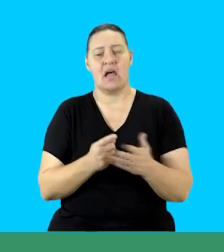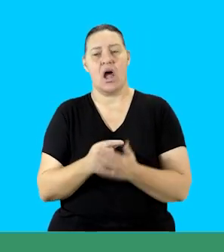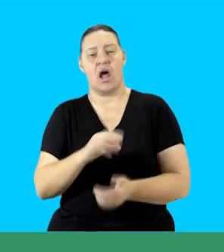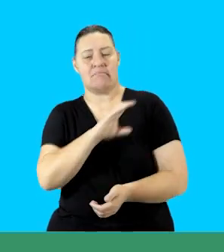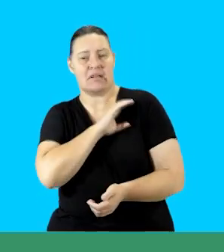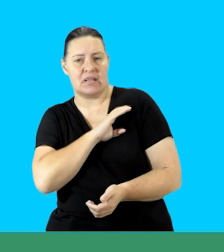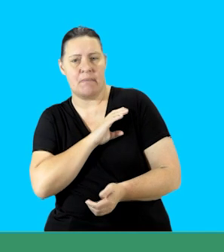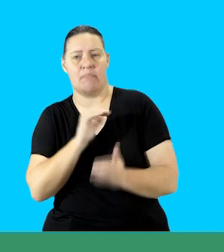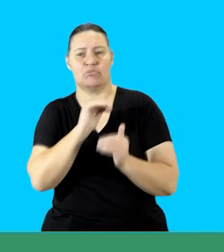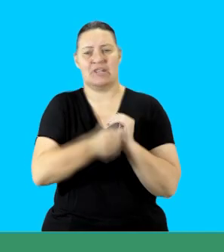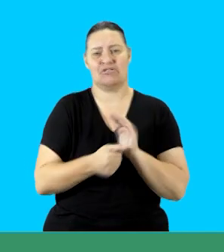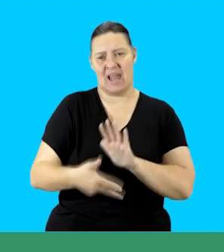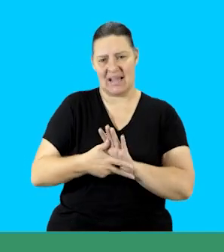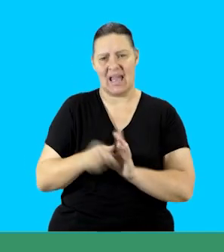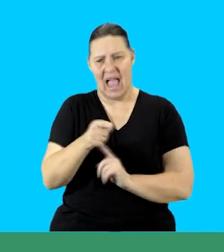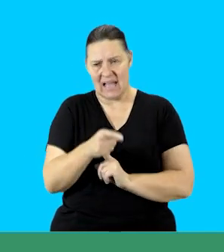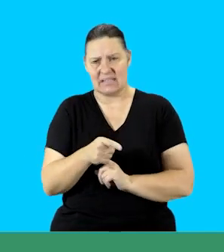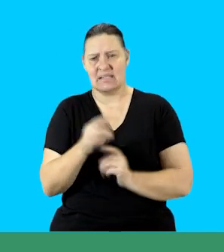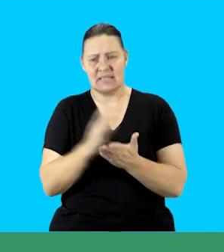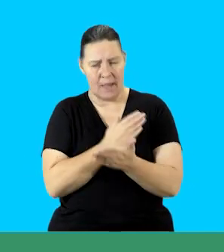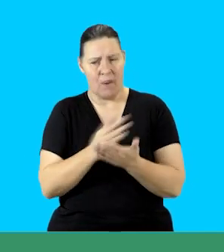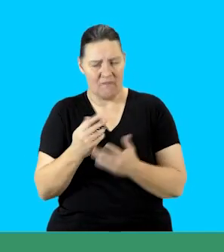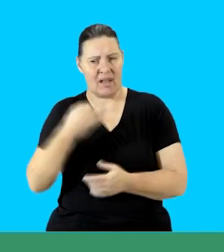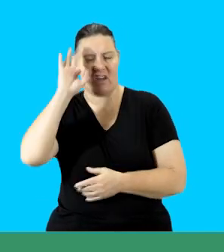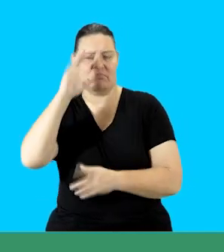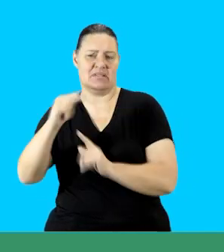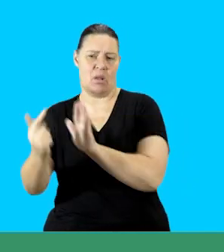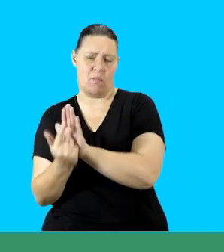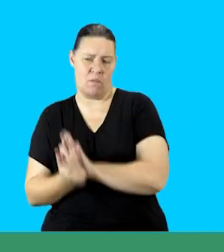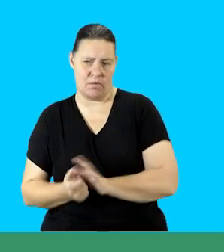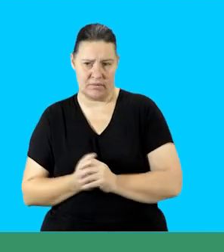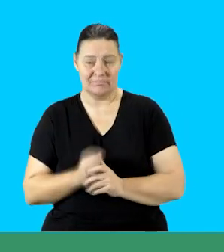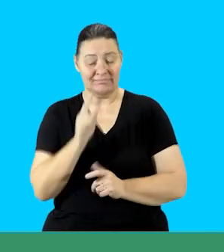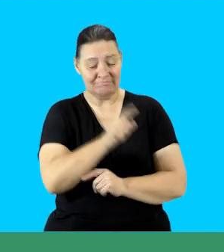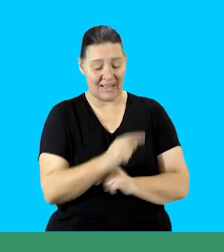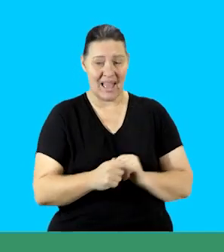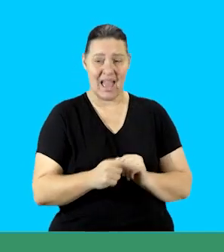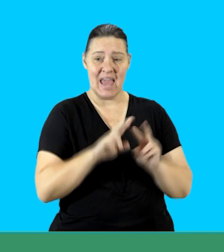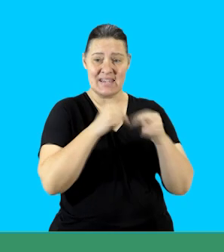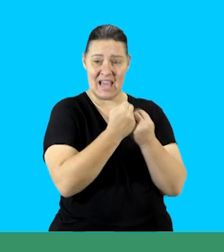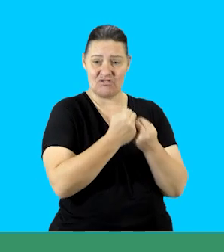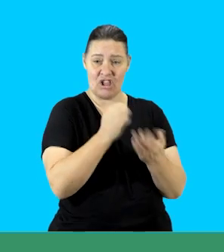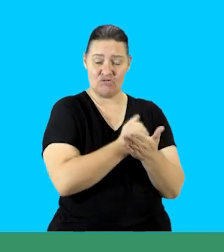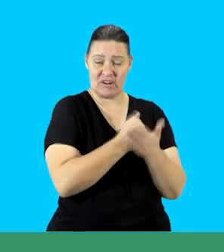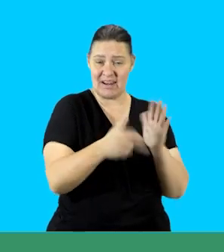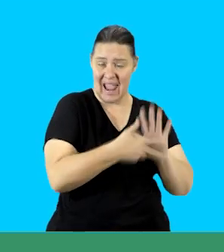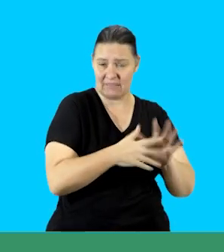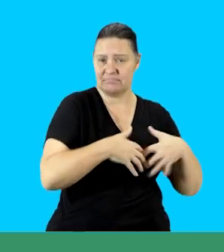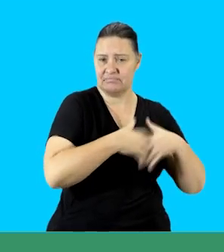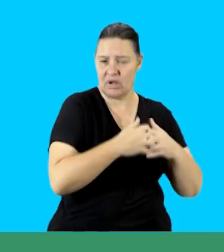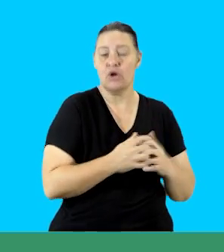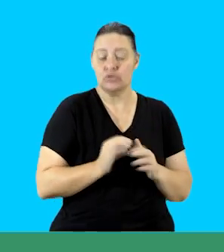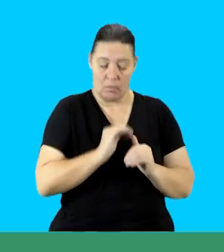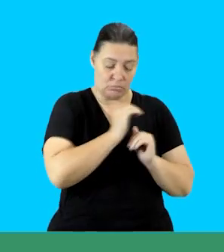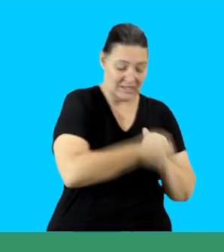contemporary legislation. This act was established to protect both businesses and consumers from